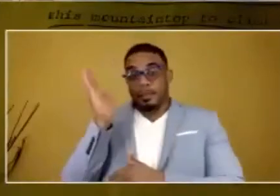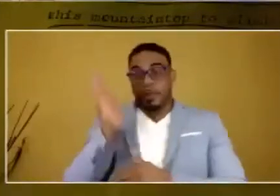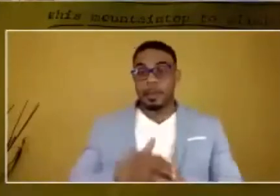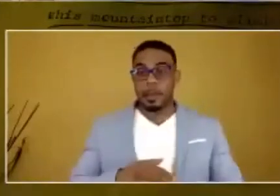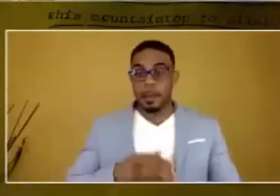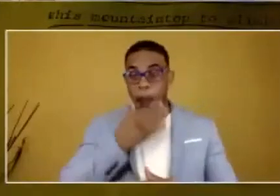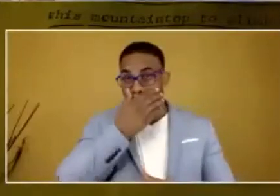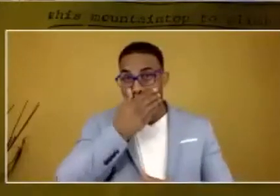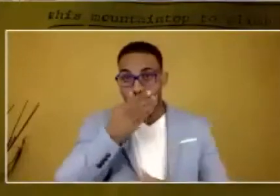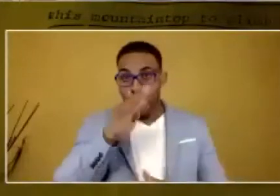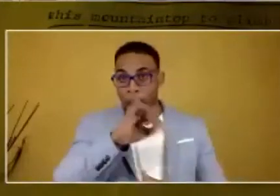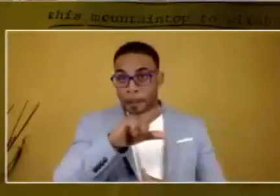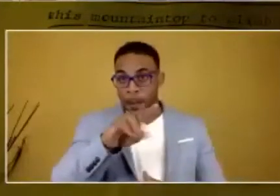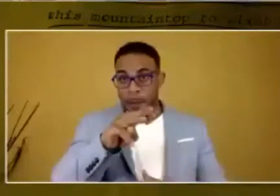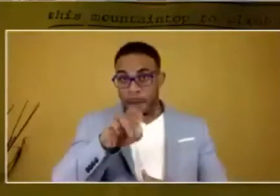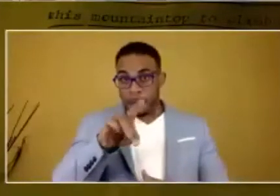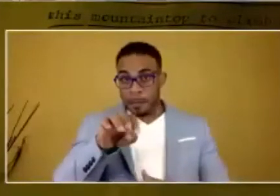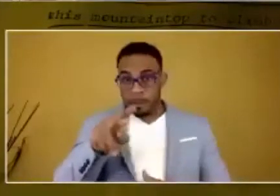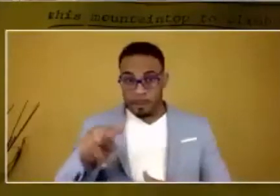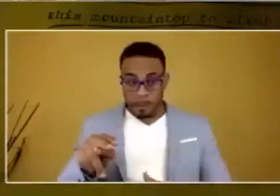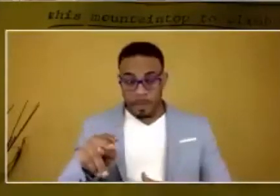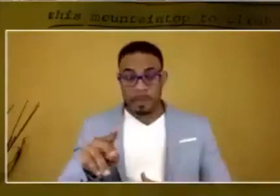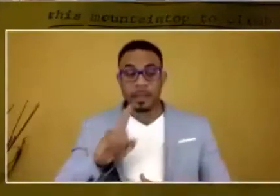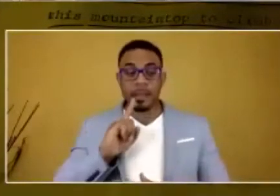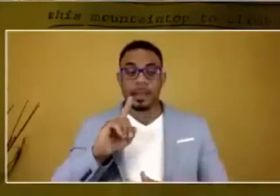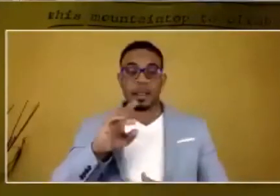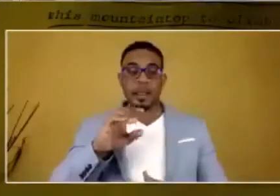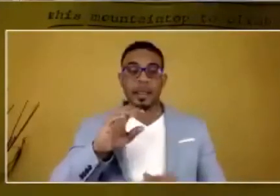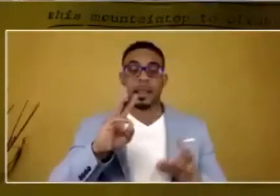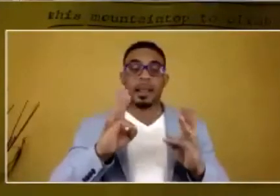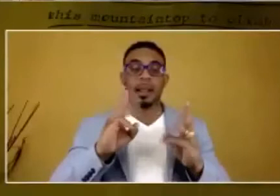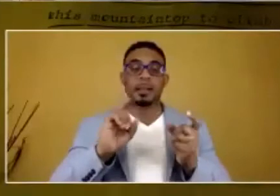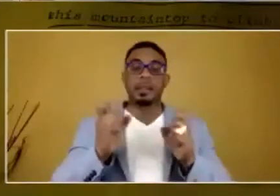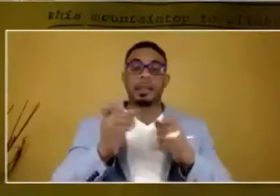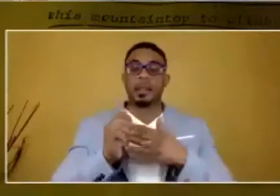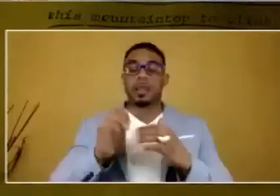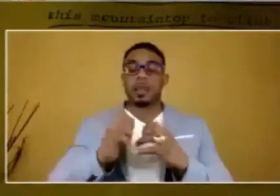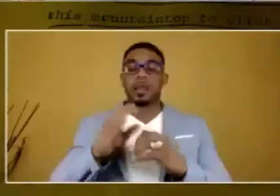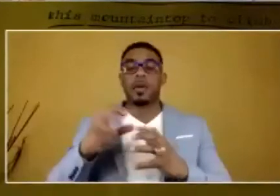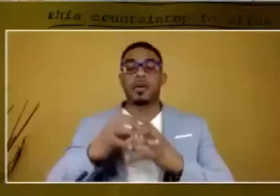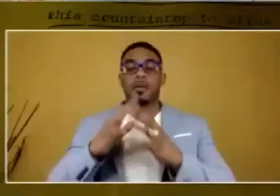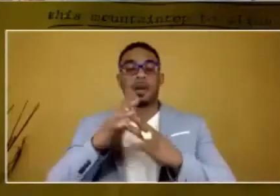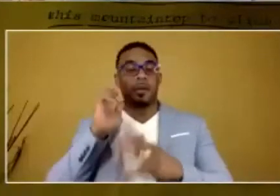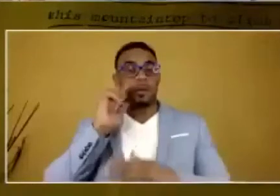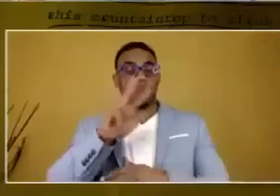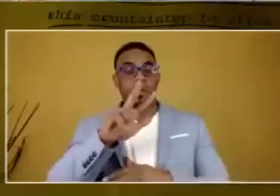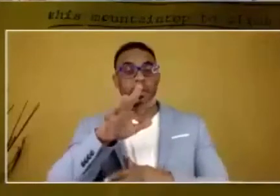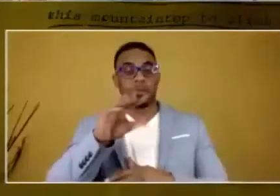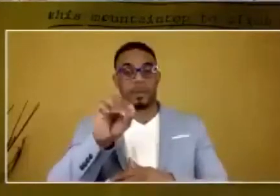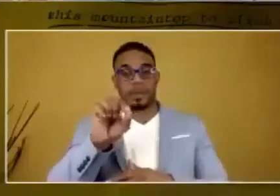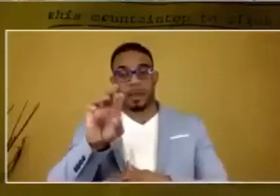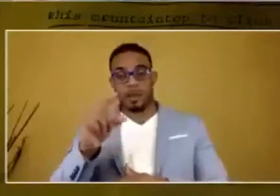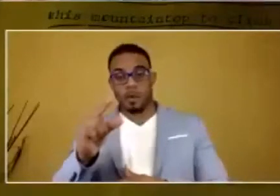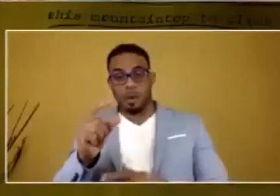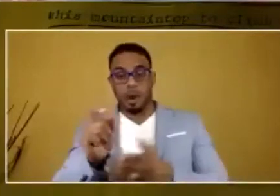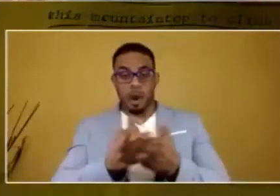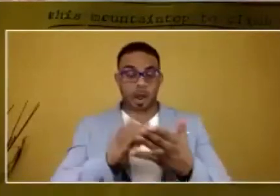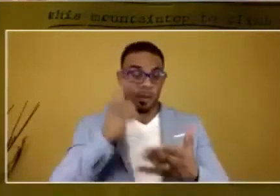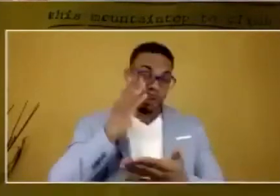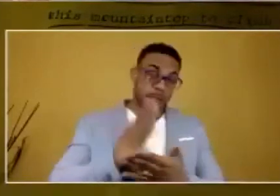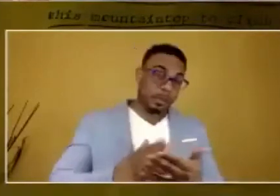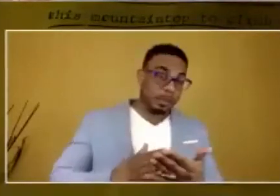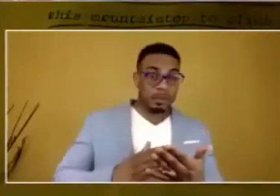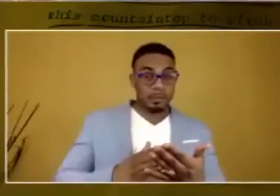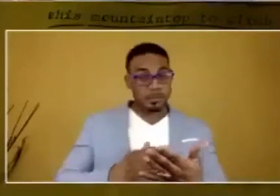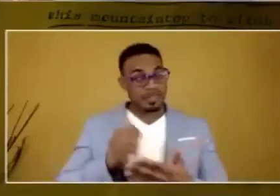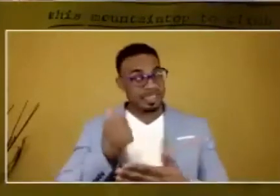Bill McKibben. Bill McKibben is a climate change leader, co-founder of 350.org, author of some